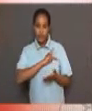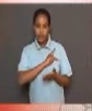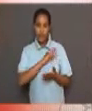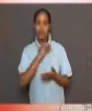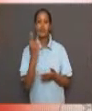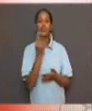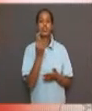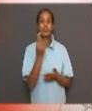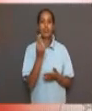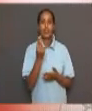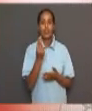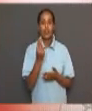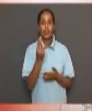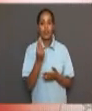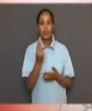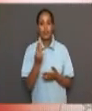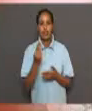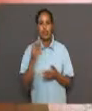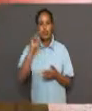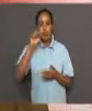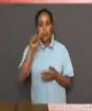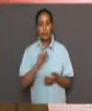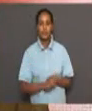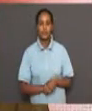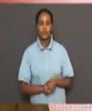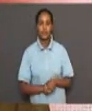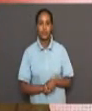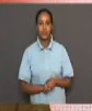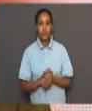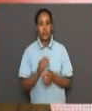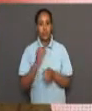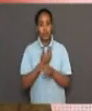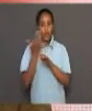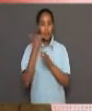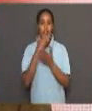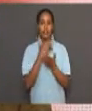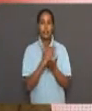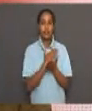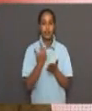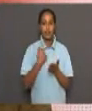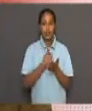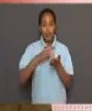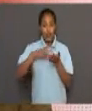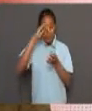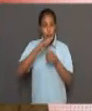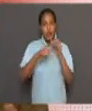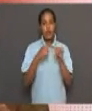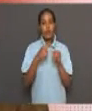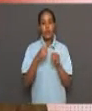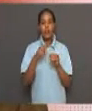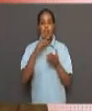and uses of sodium. In our last lesson, we learned